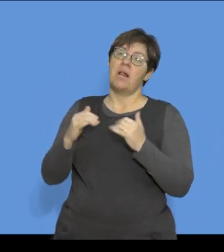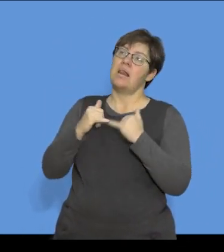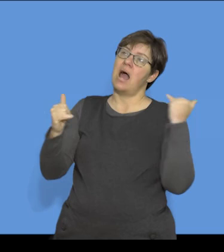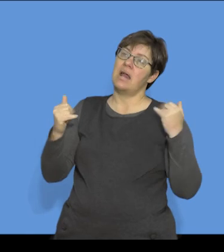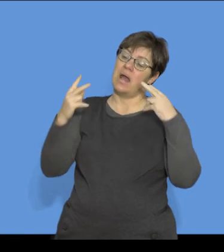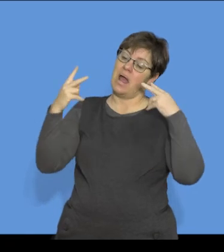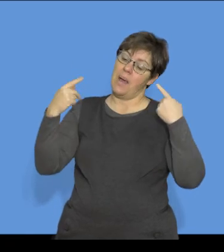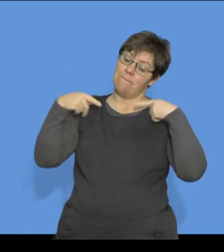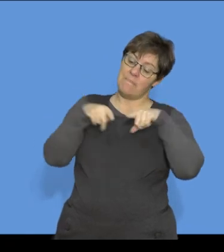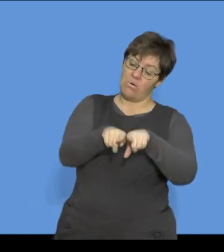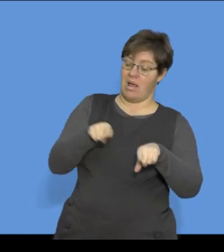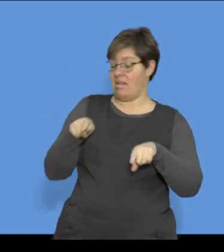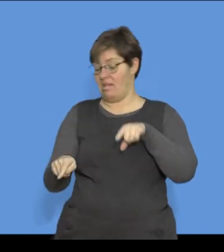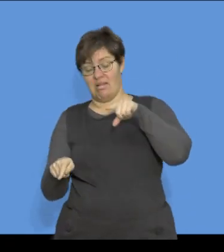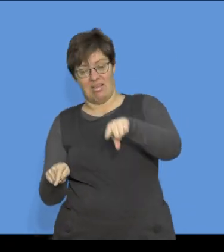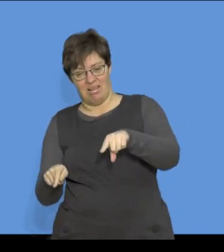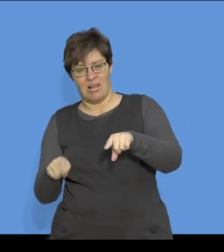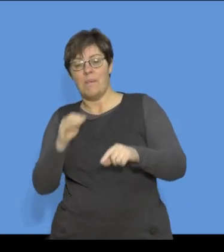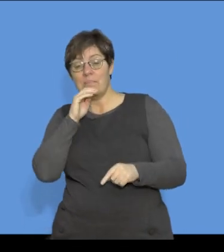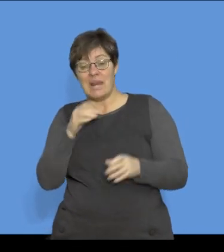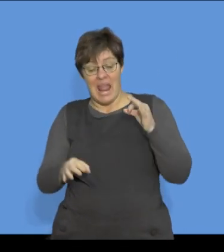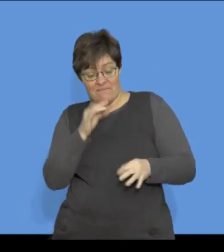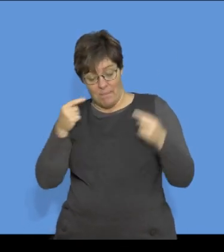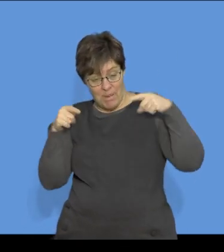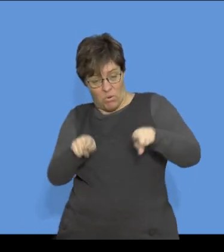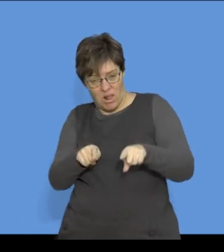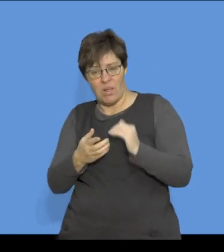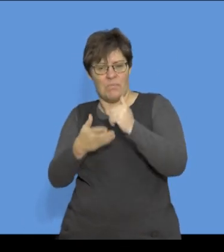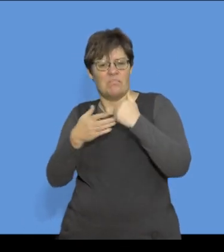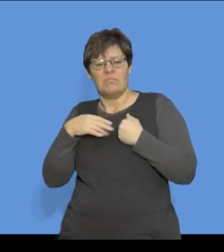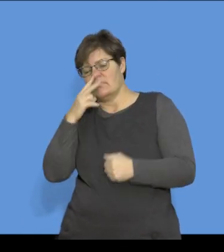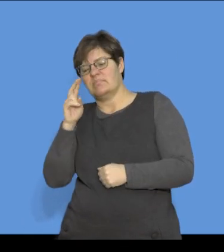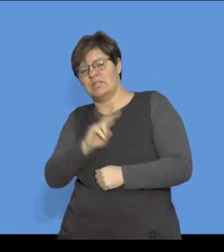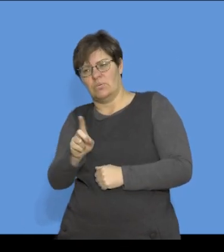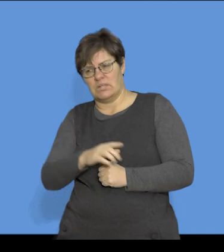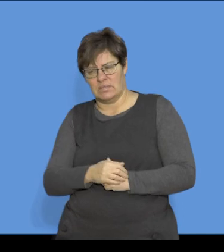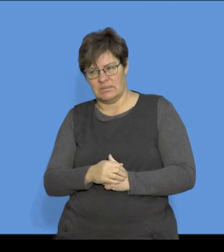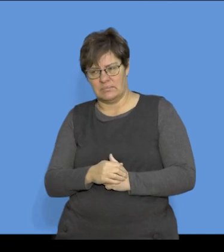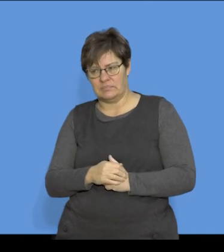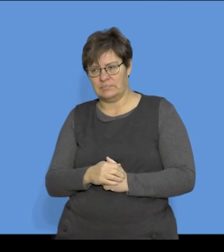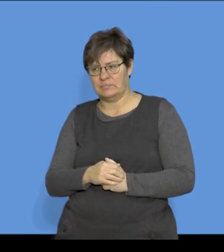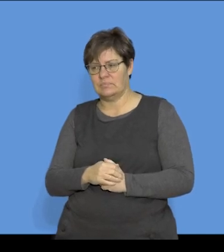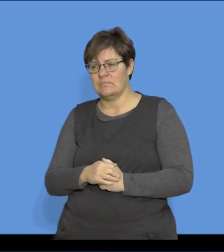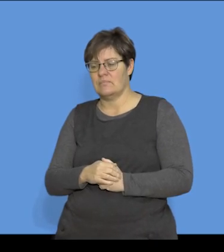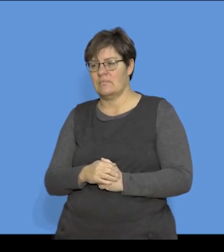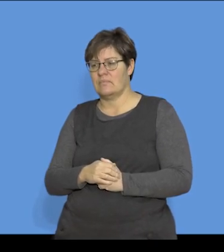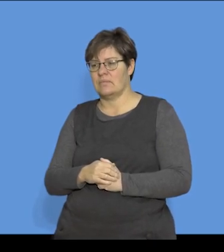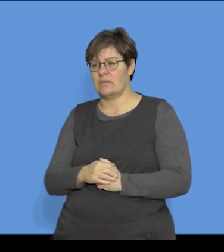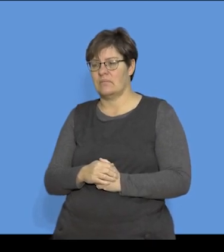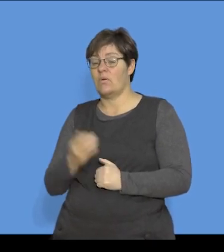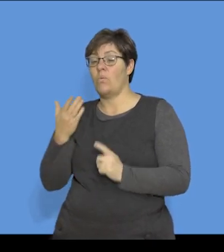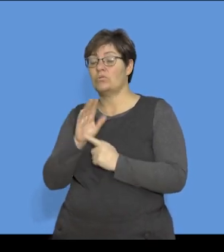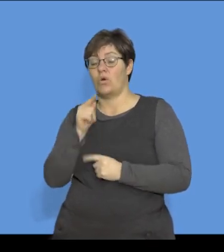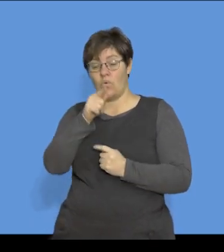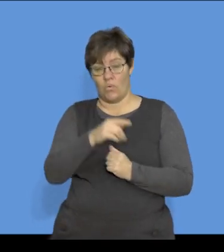the other two lines, what does it really do for us? Now, I want to show you something as well with this line of mine